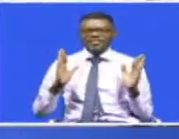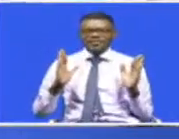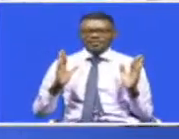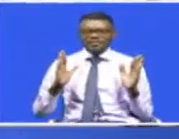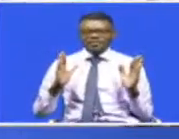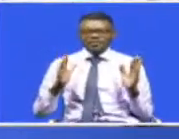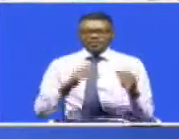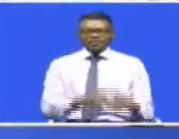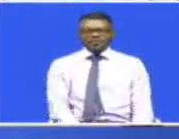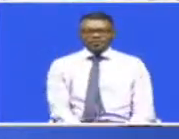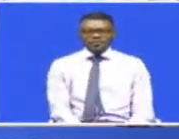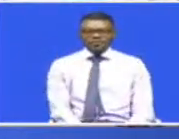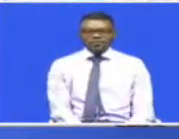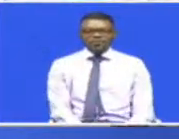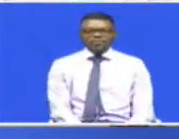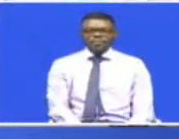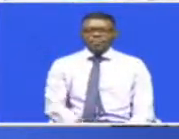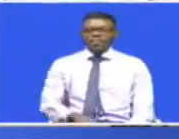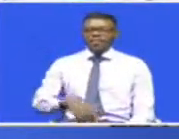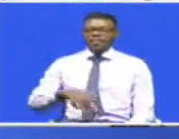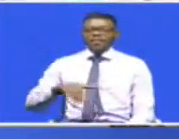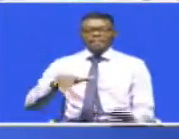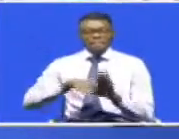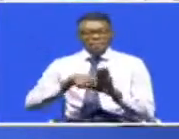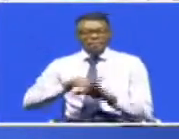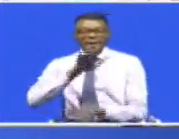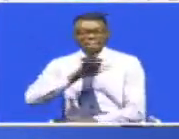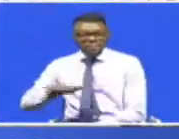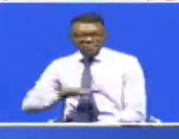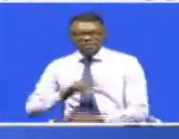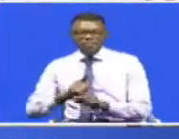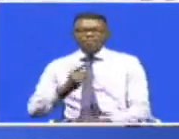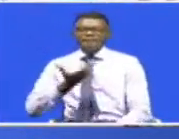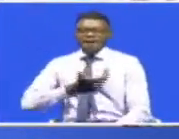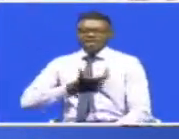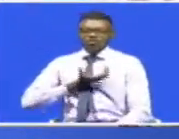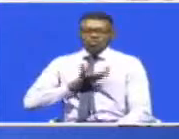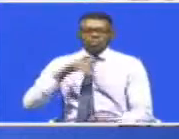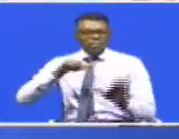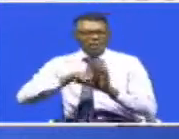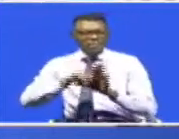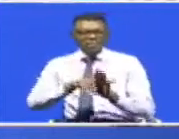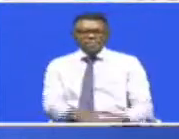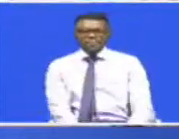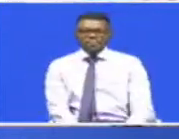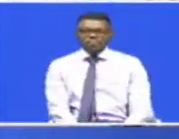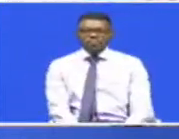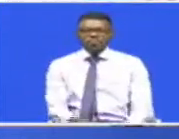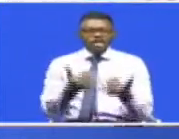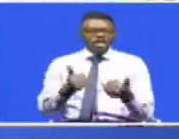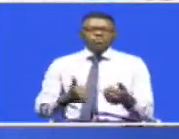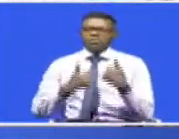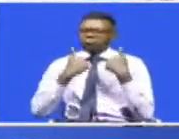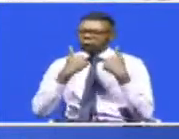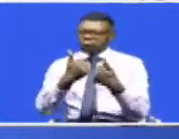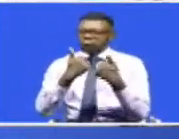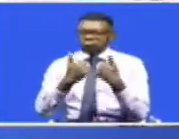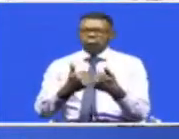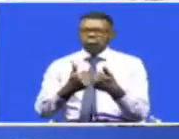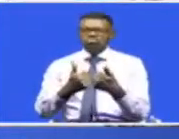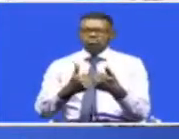kupiga kura ya member of parliament na council. Sasa iko mzuri sana,